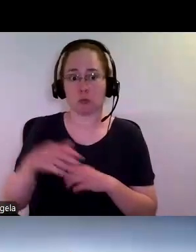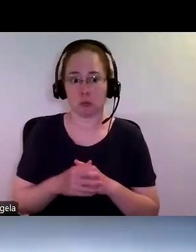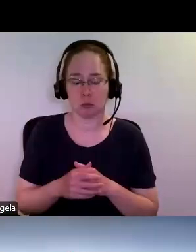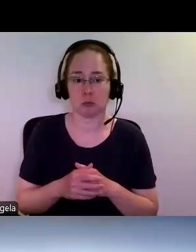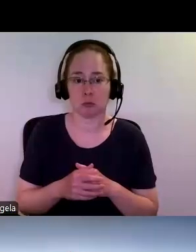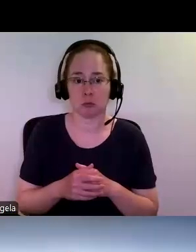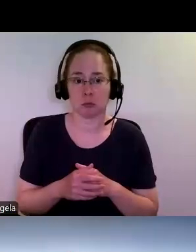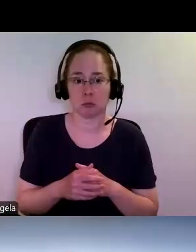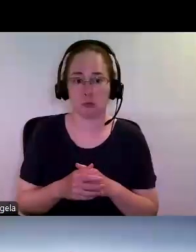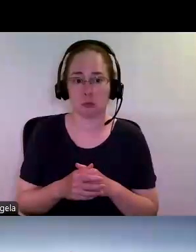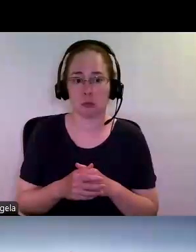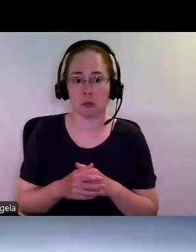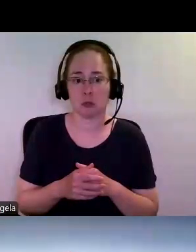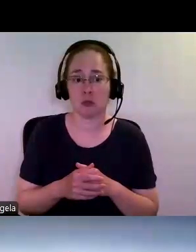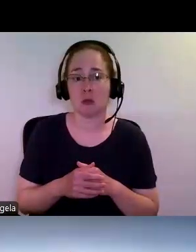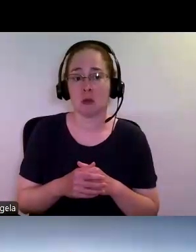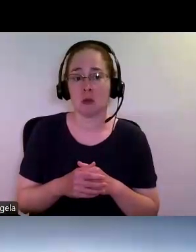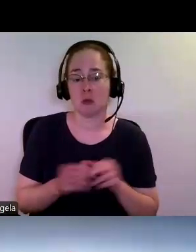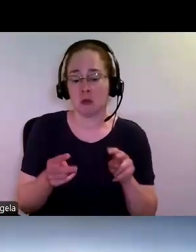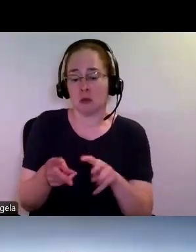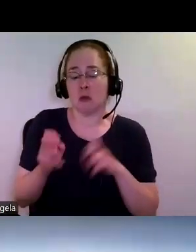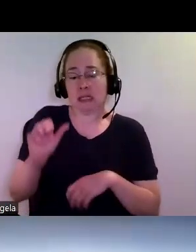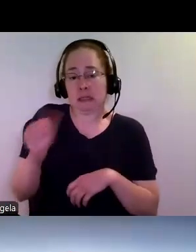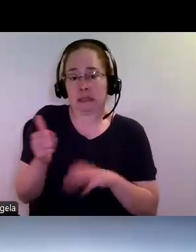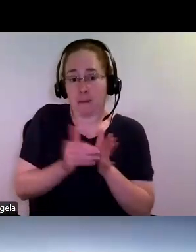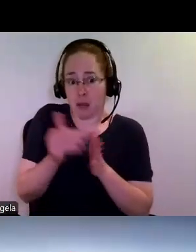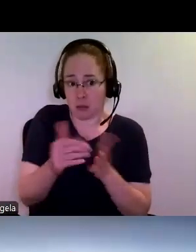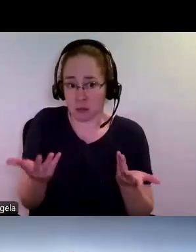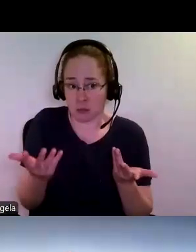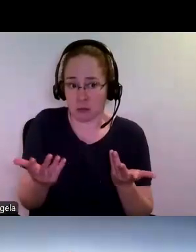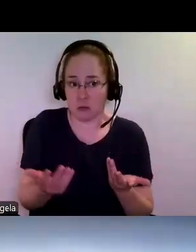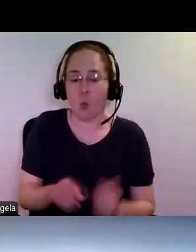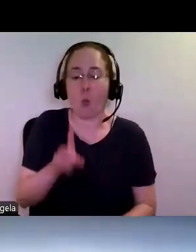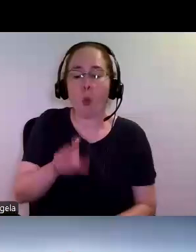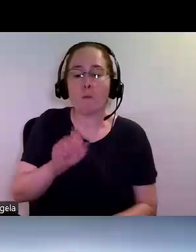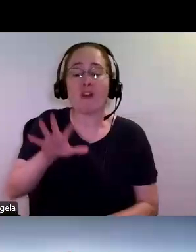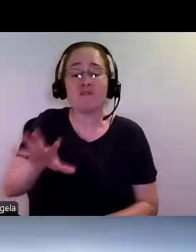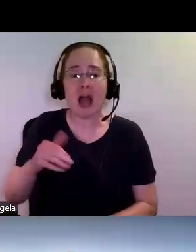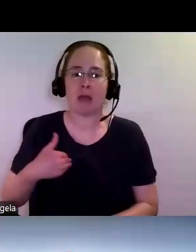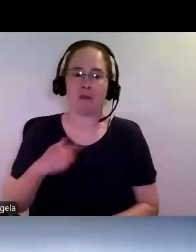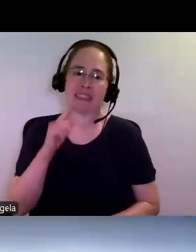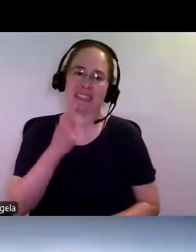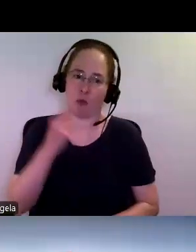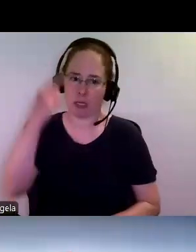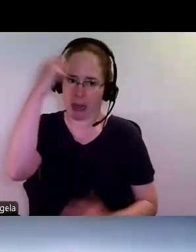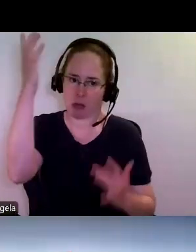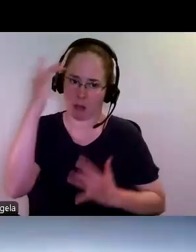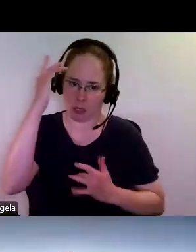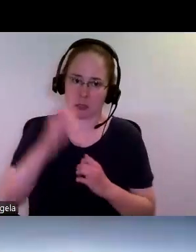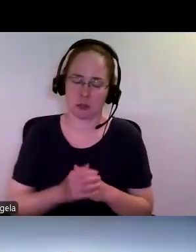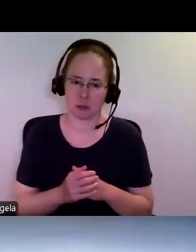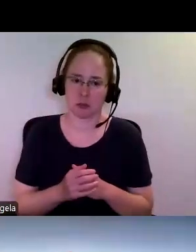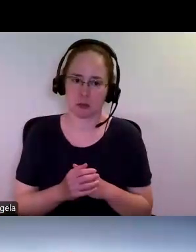And from those 10 million, 1.5 had a serious mental illness.